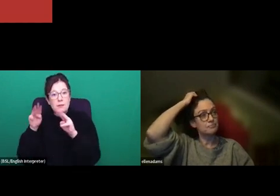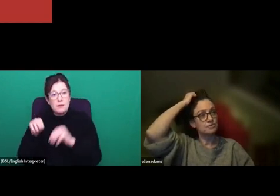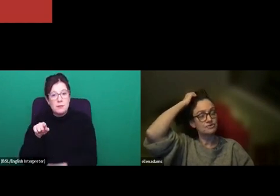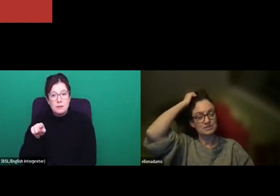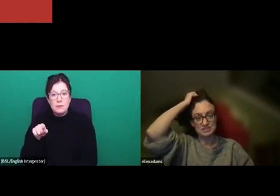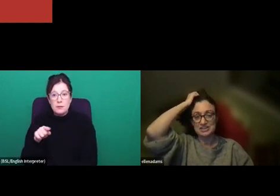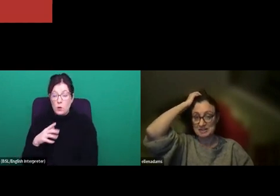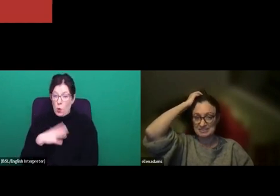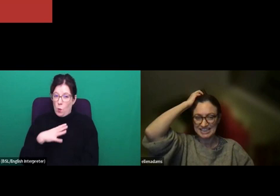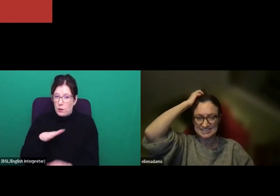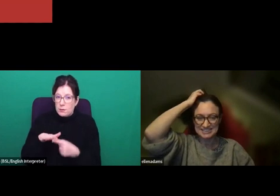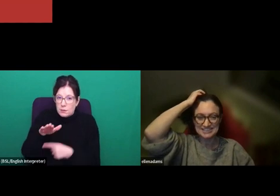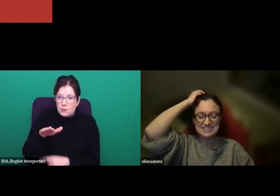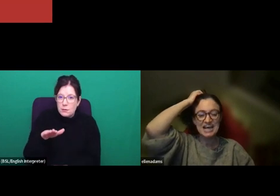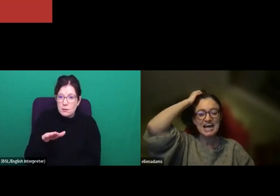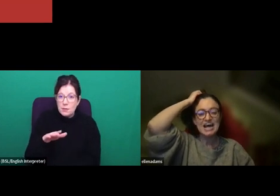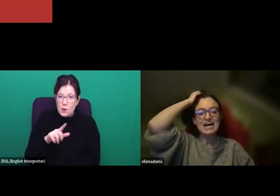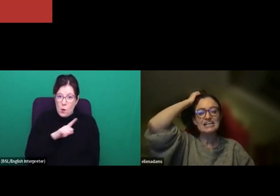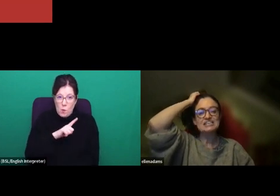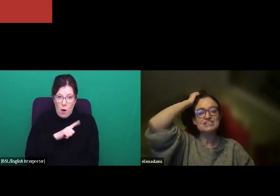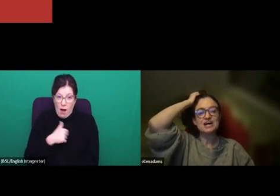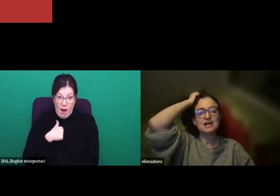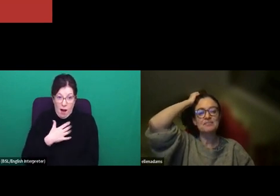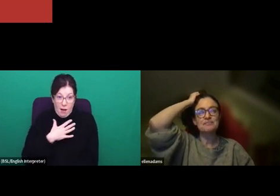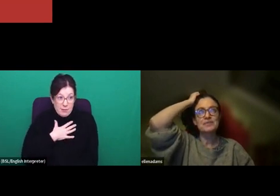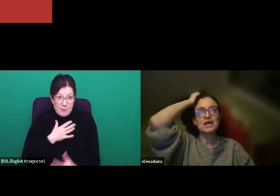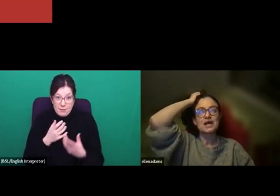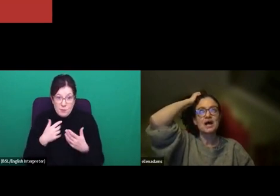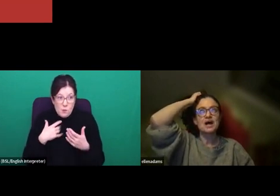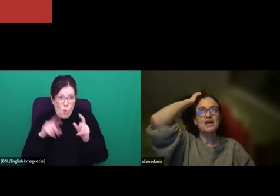an ongoing project, because I am a classicist, and